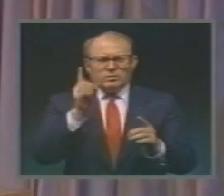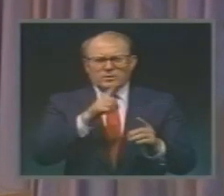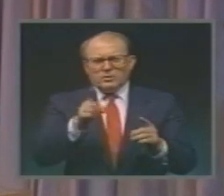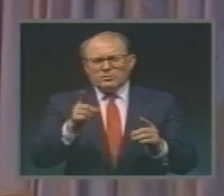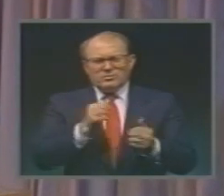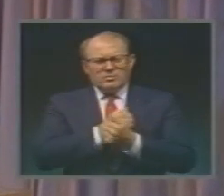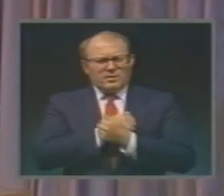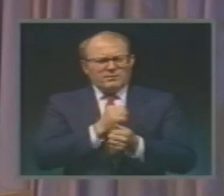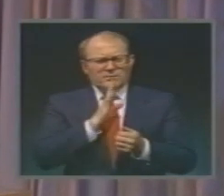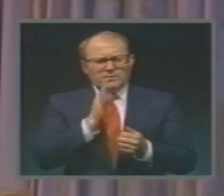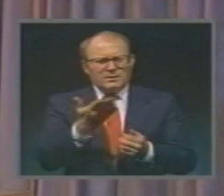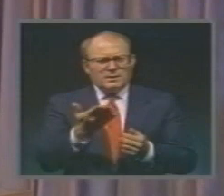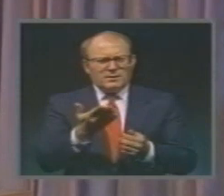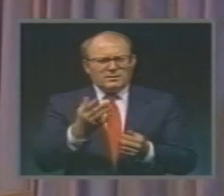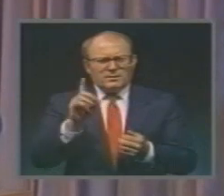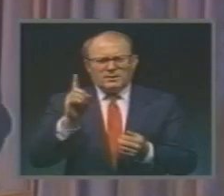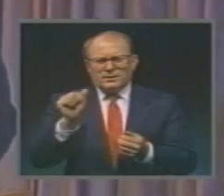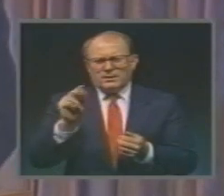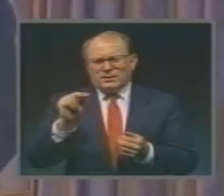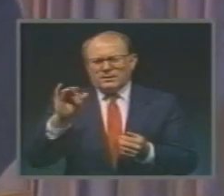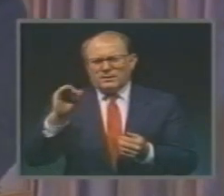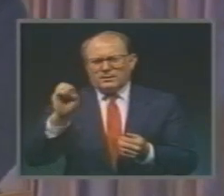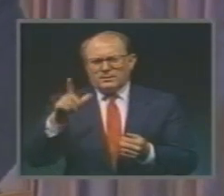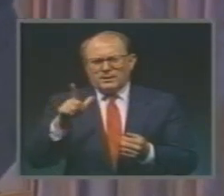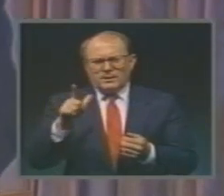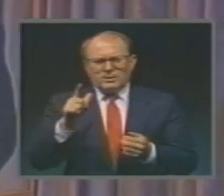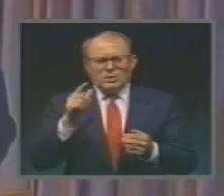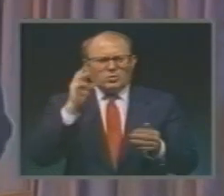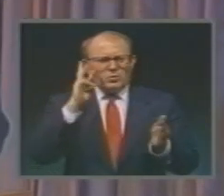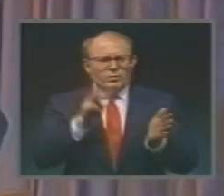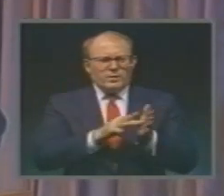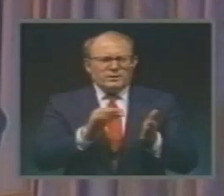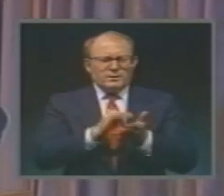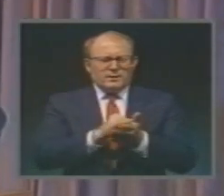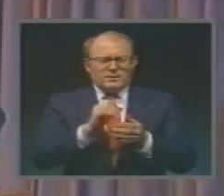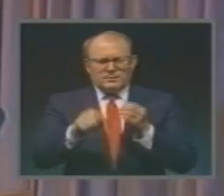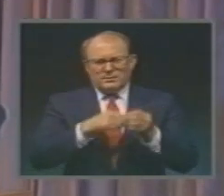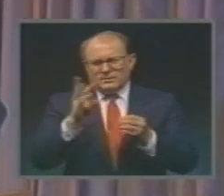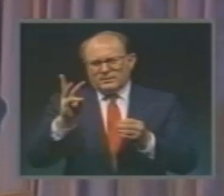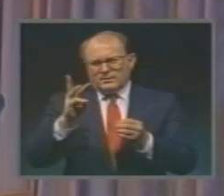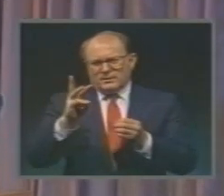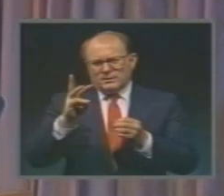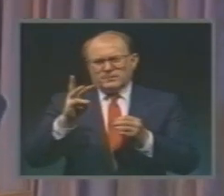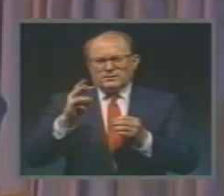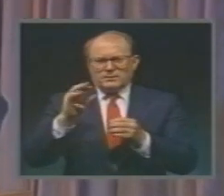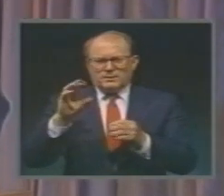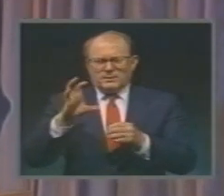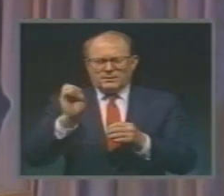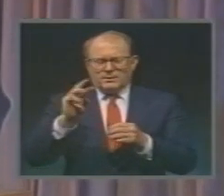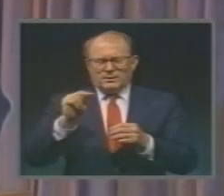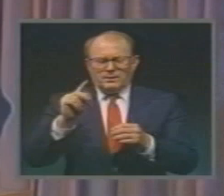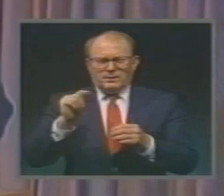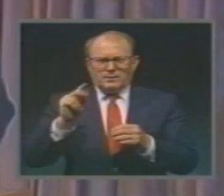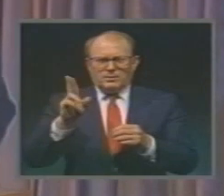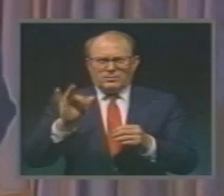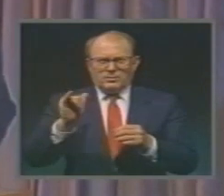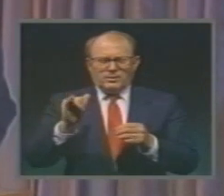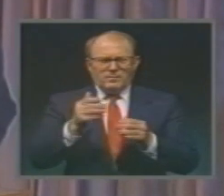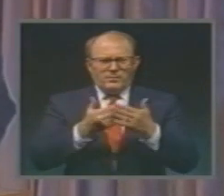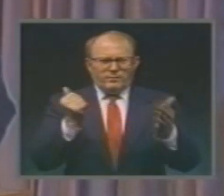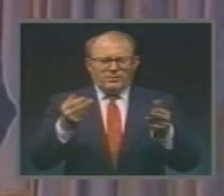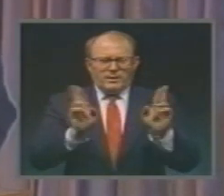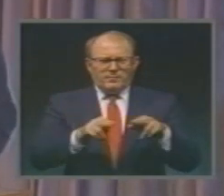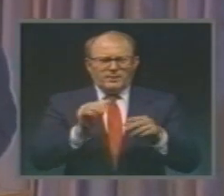there? Daniel saw it almost 6 centuries before it actually happened. I saw in the night visions, he said,